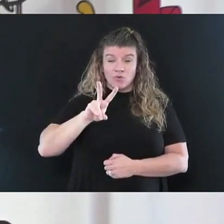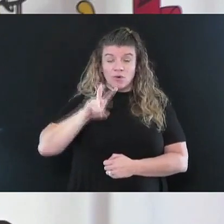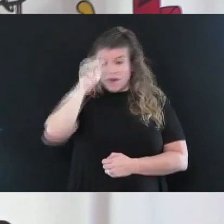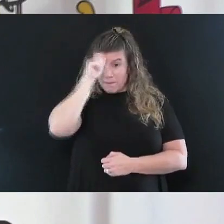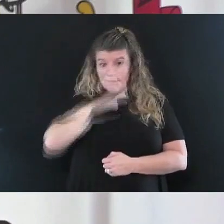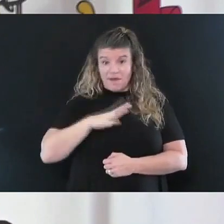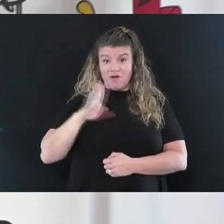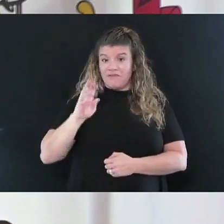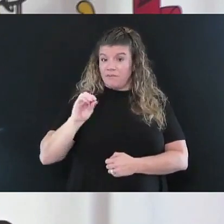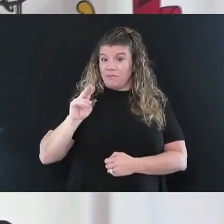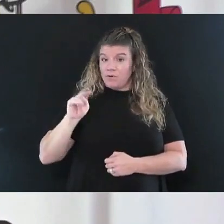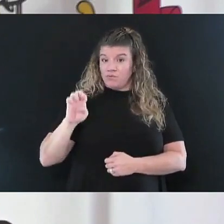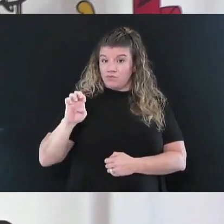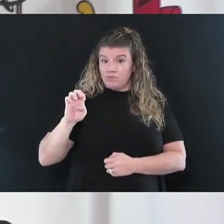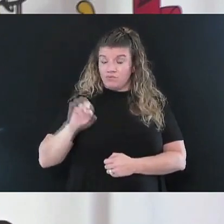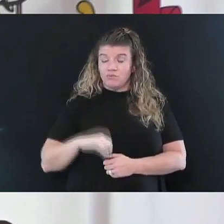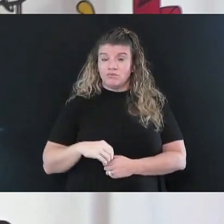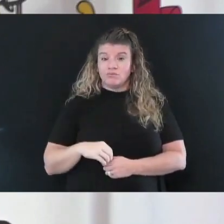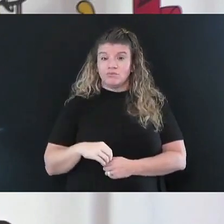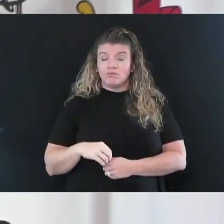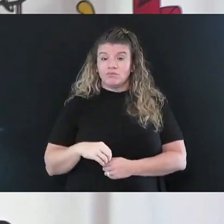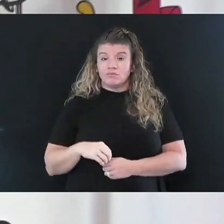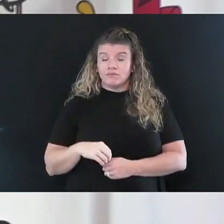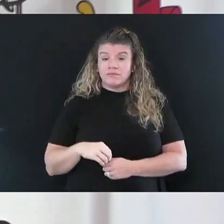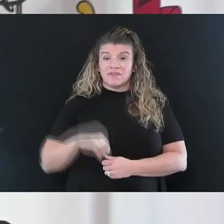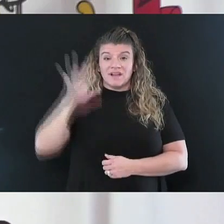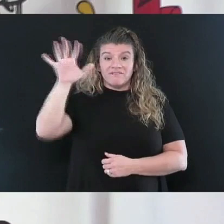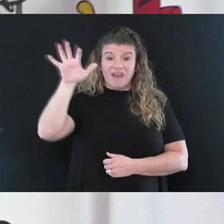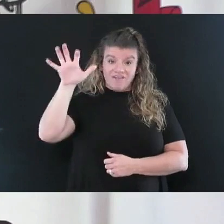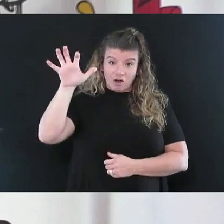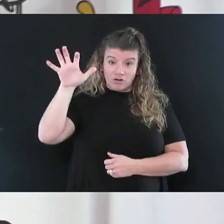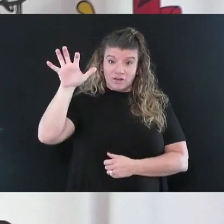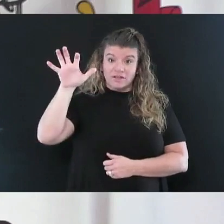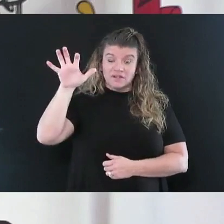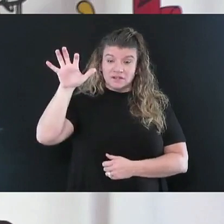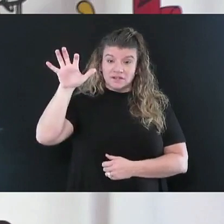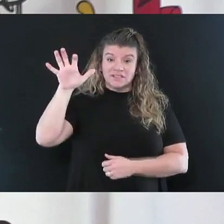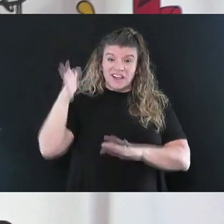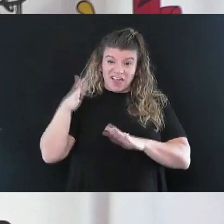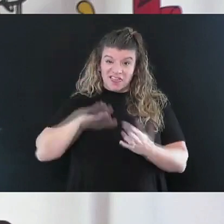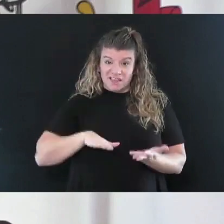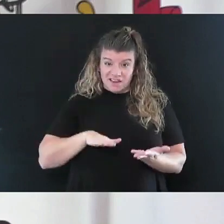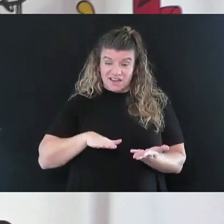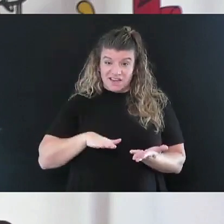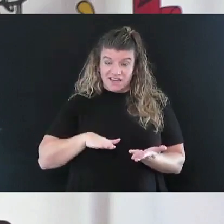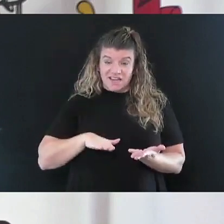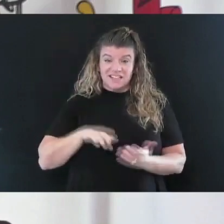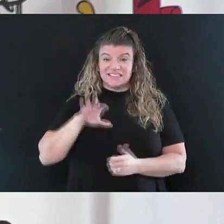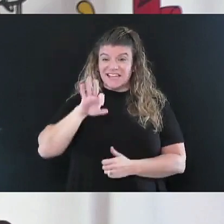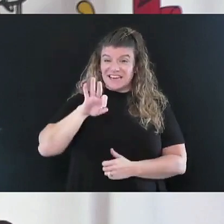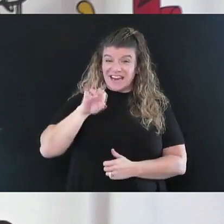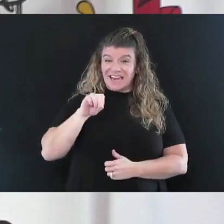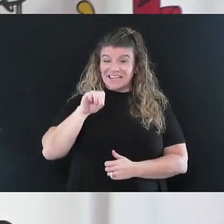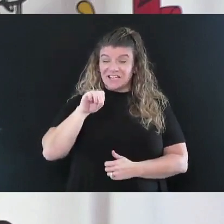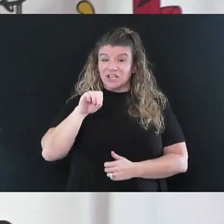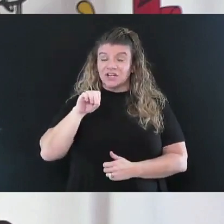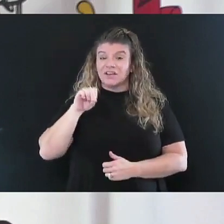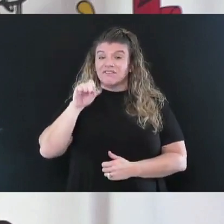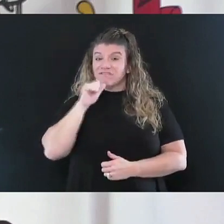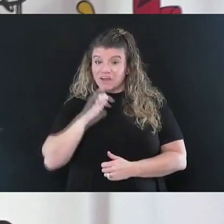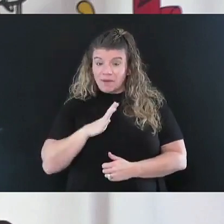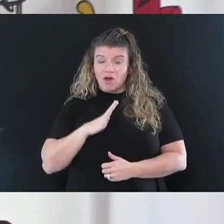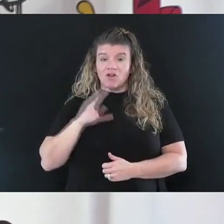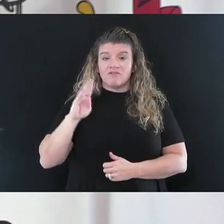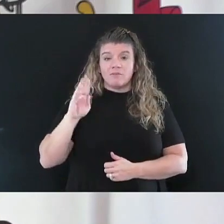from Boone County. The 500th death in West Virginia is a 90-year-old female from